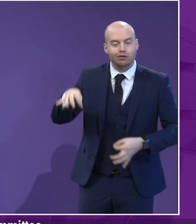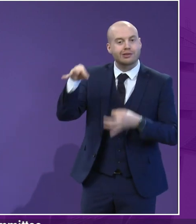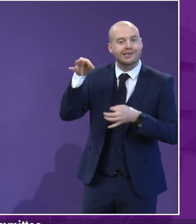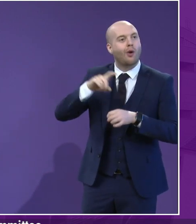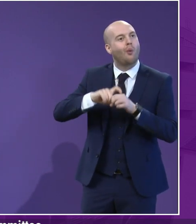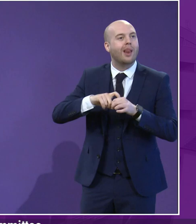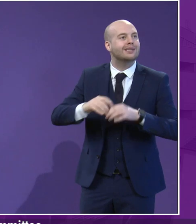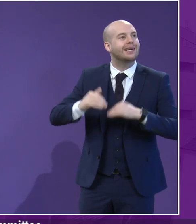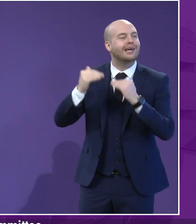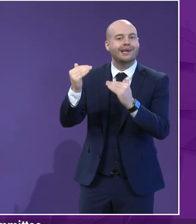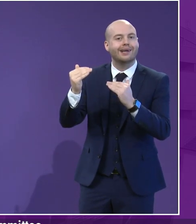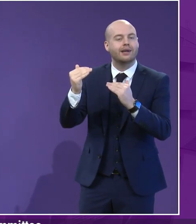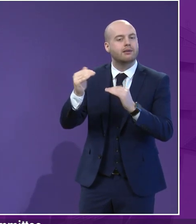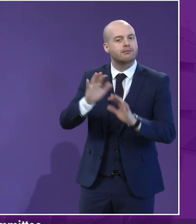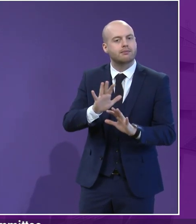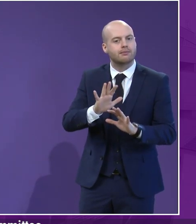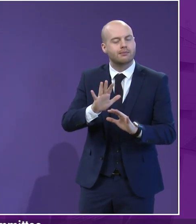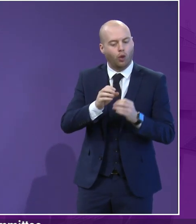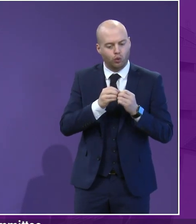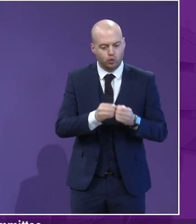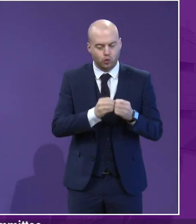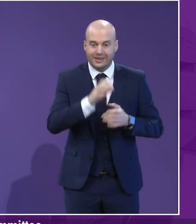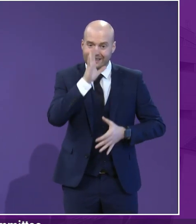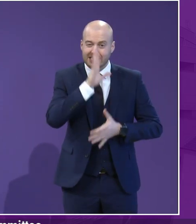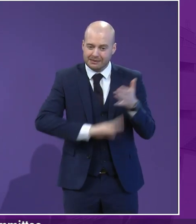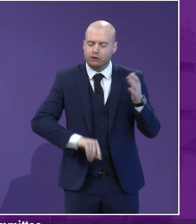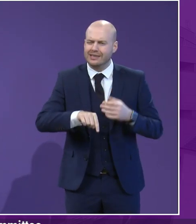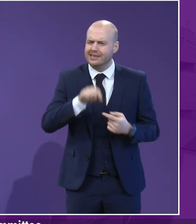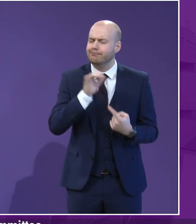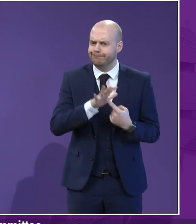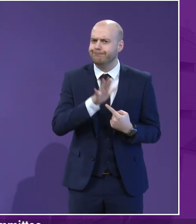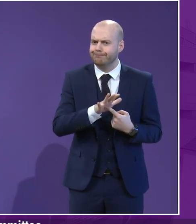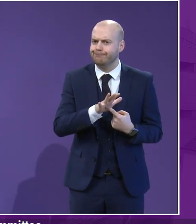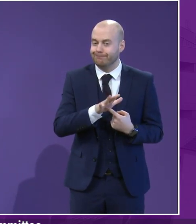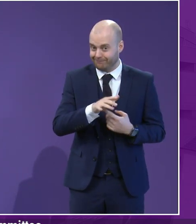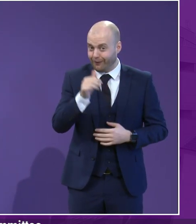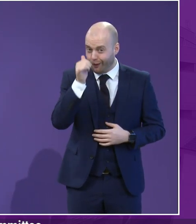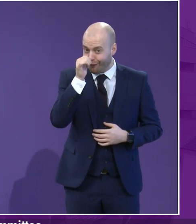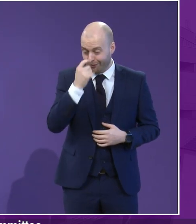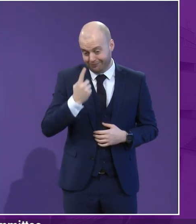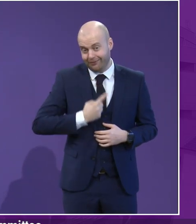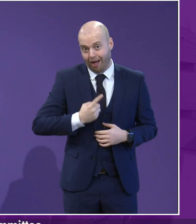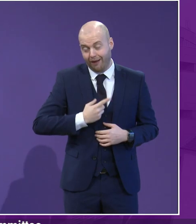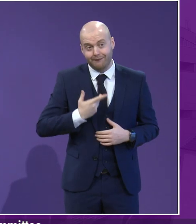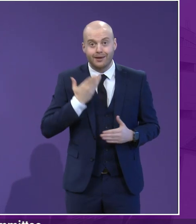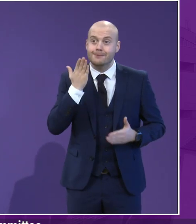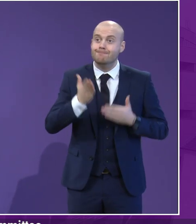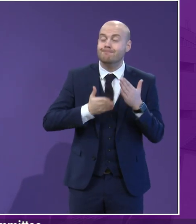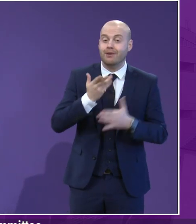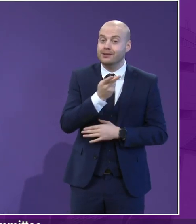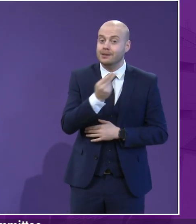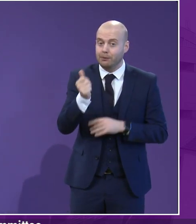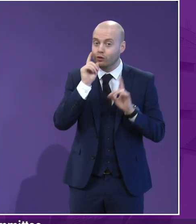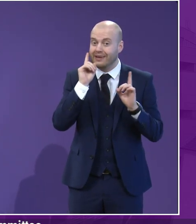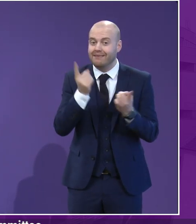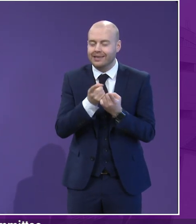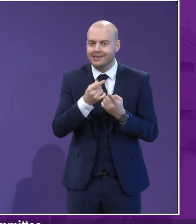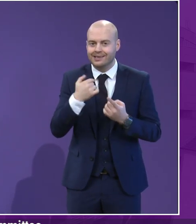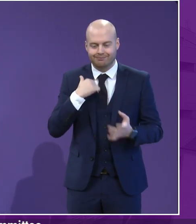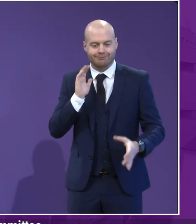I think that the student experience is something that universities seek to market. It's not just the course or the quality